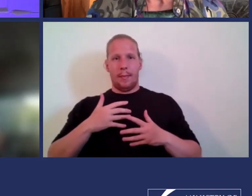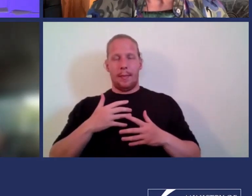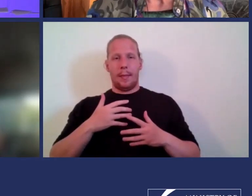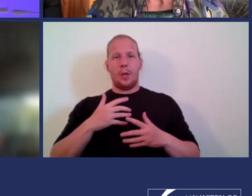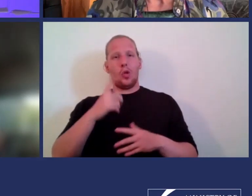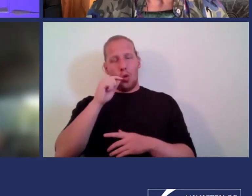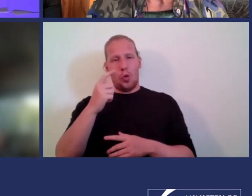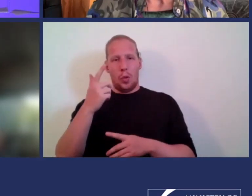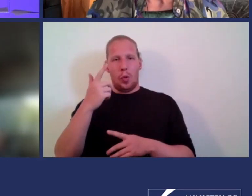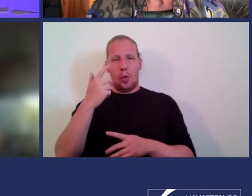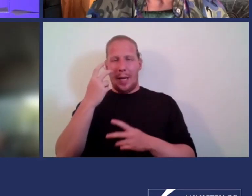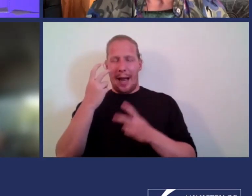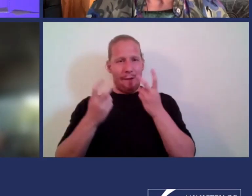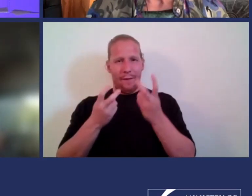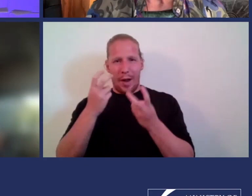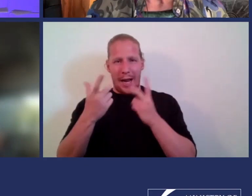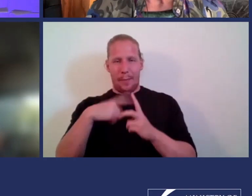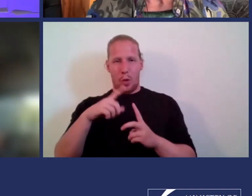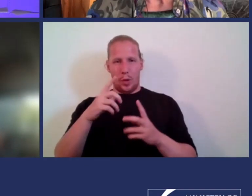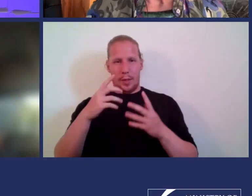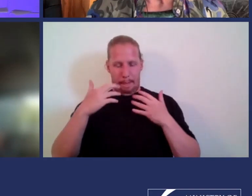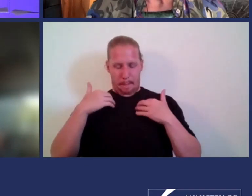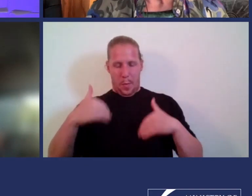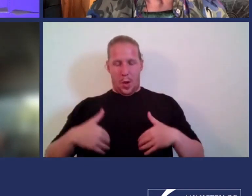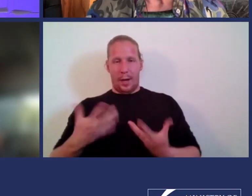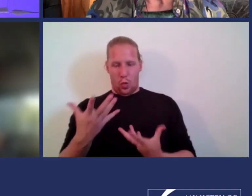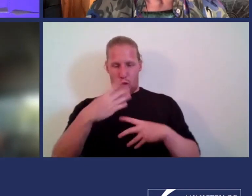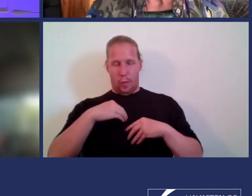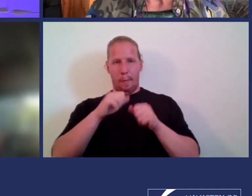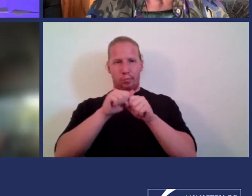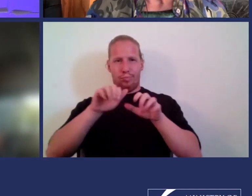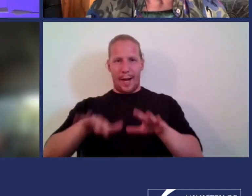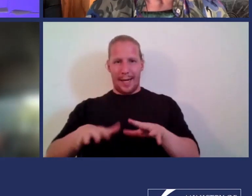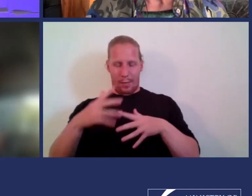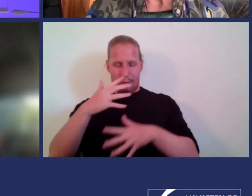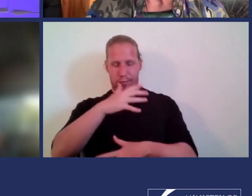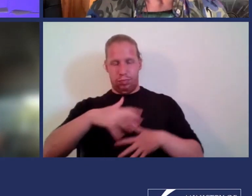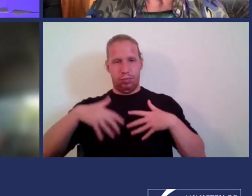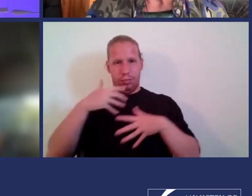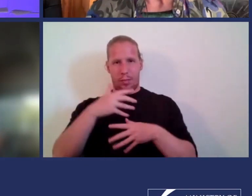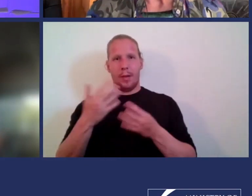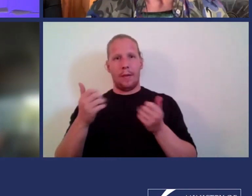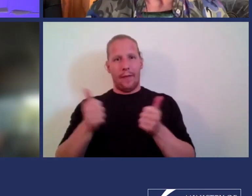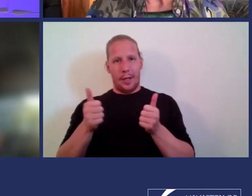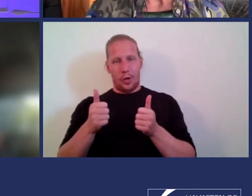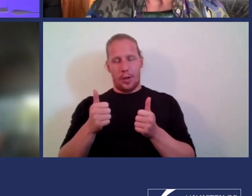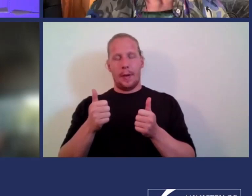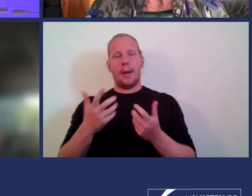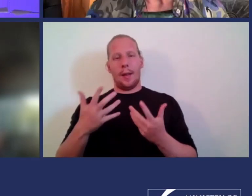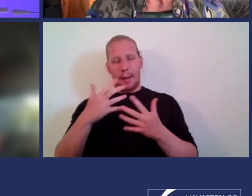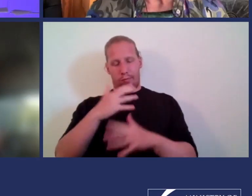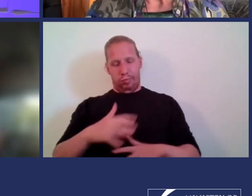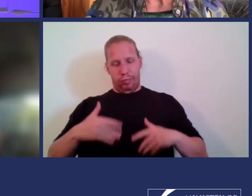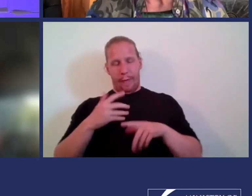cannot find any trace of it anymore because your body has dealt with it and degraded it. And what you're left with is the immune response, and that takes several